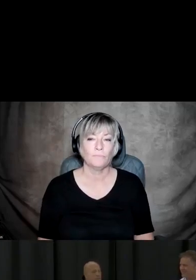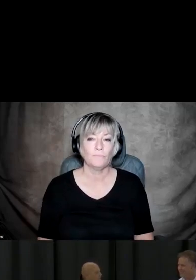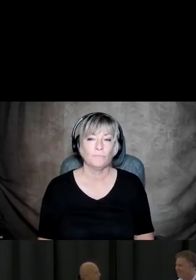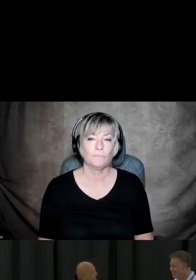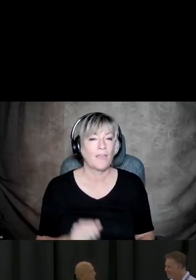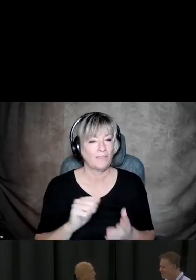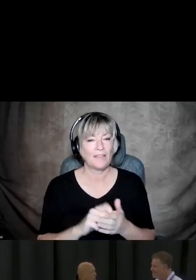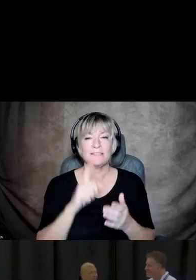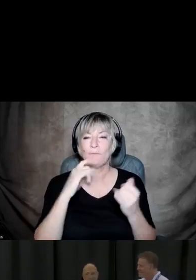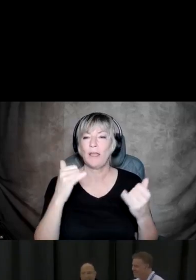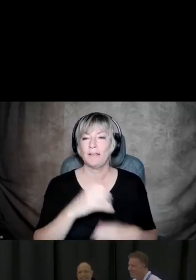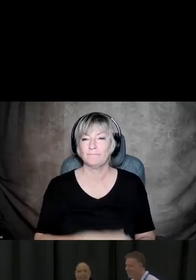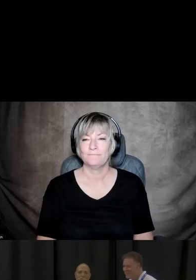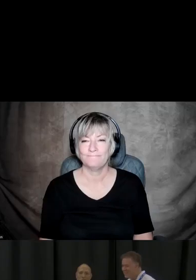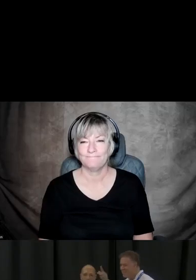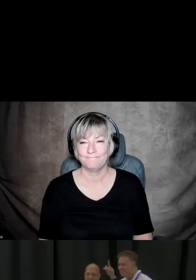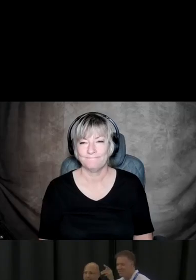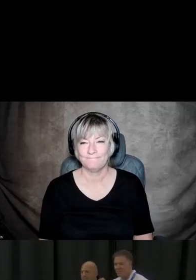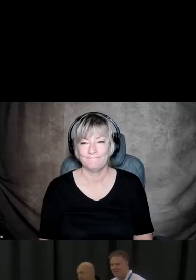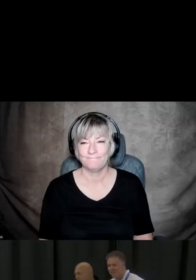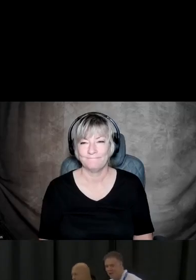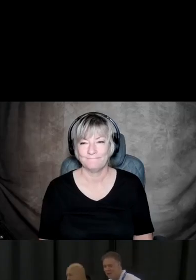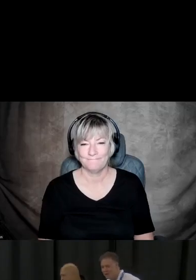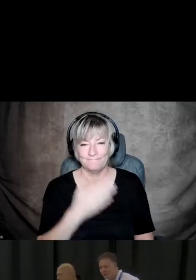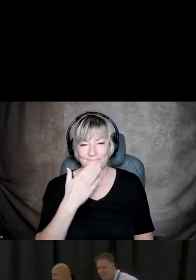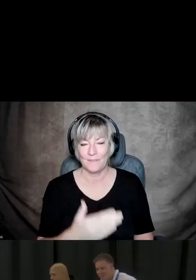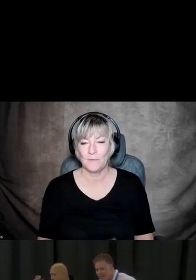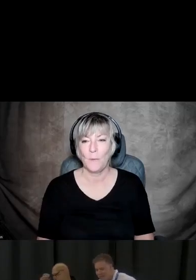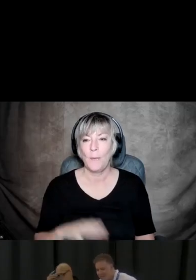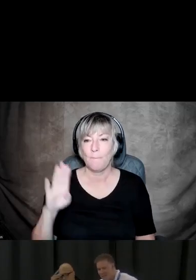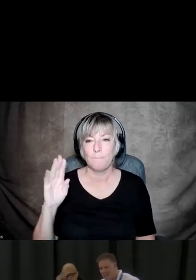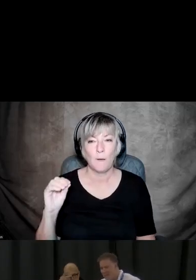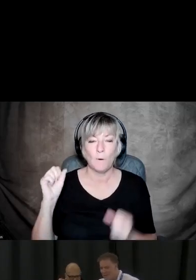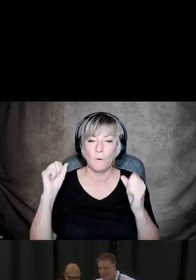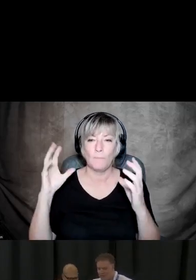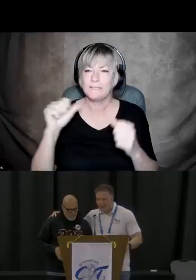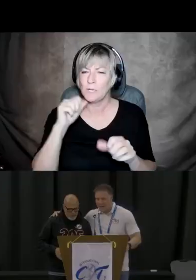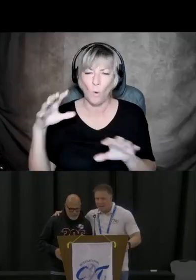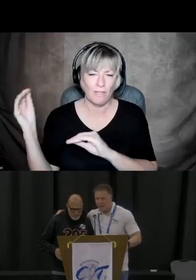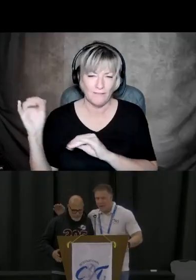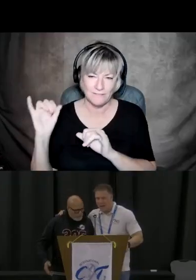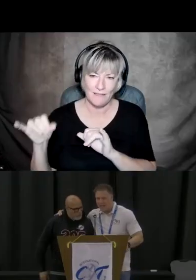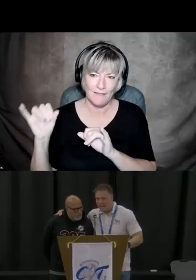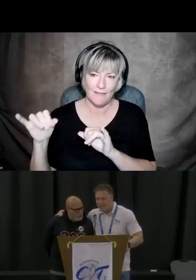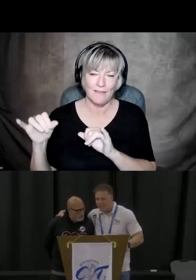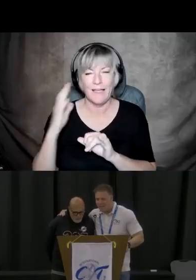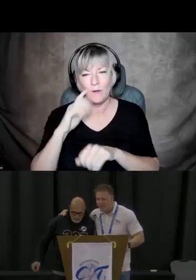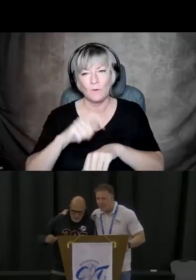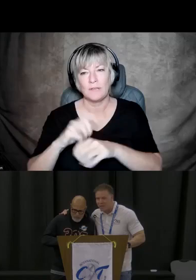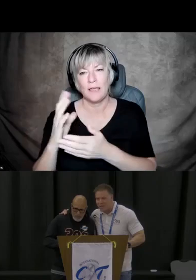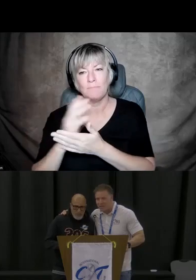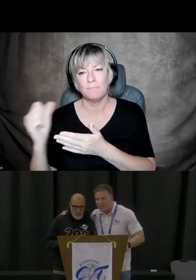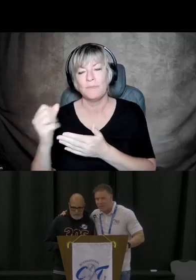That's it for now, man. So Thank you. Bo is an amazing, don't leave me, Bo. I know we're about out of time on the